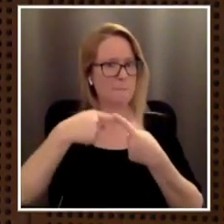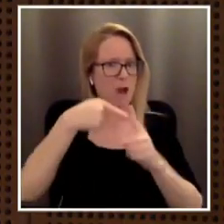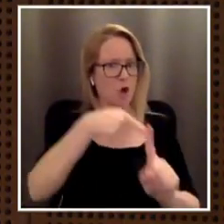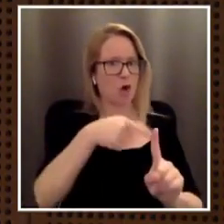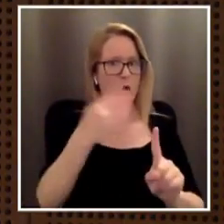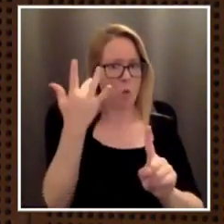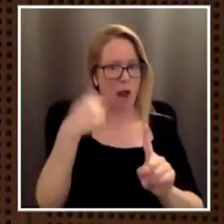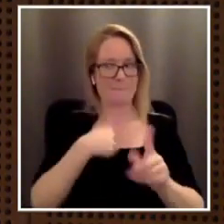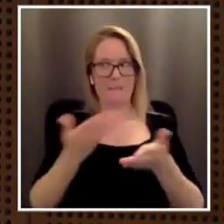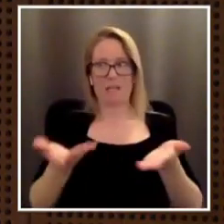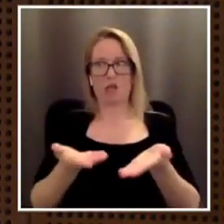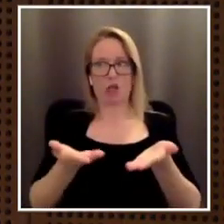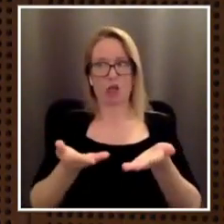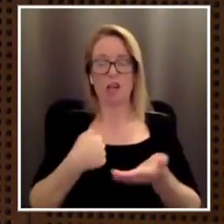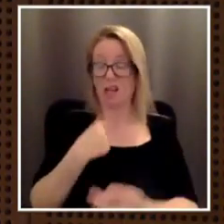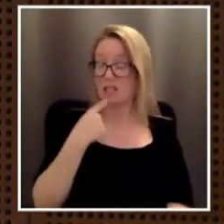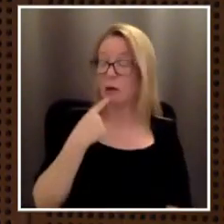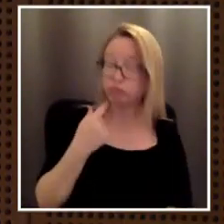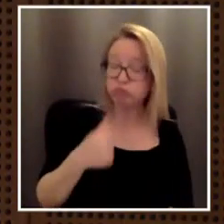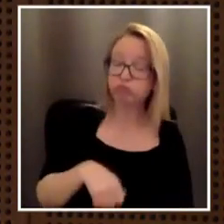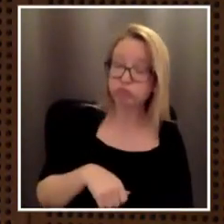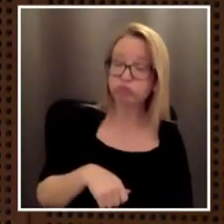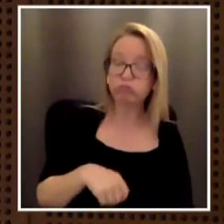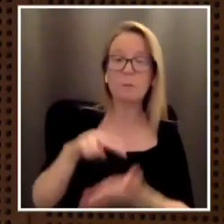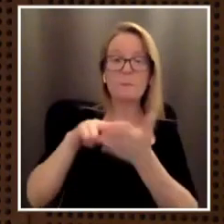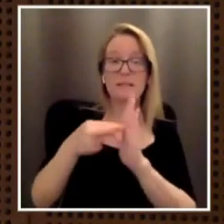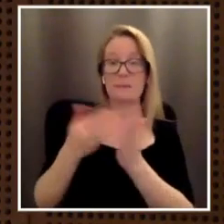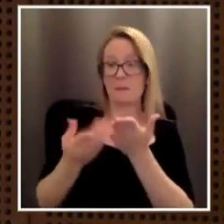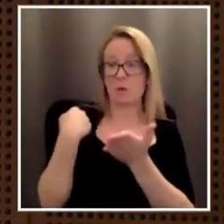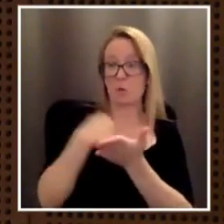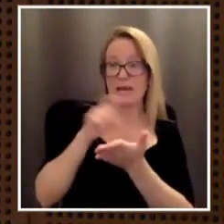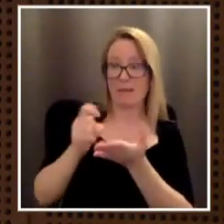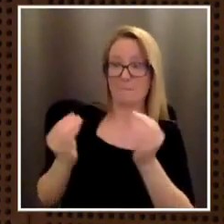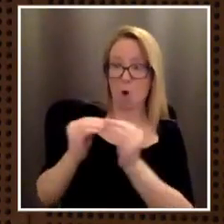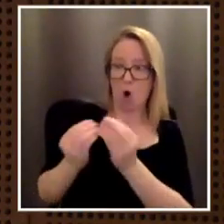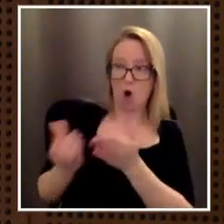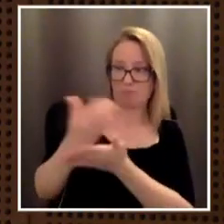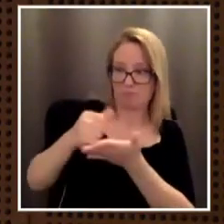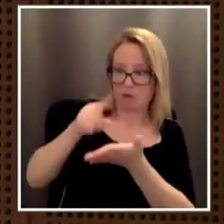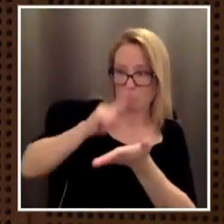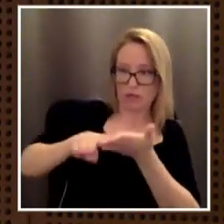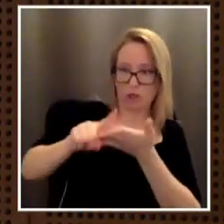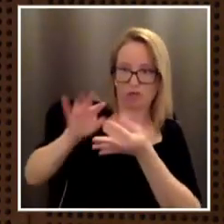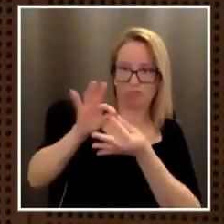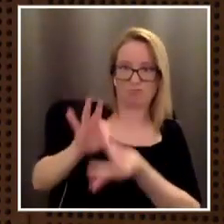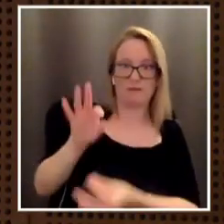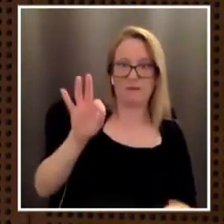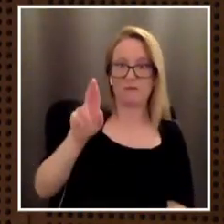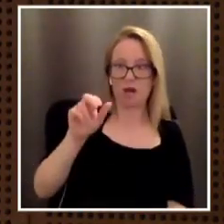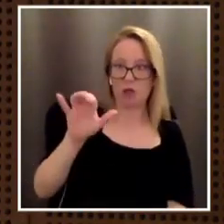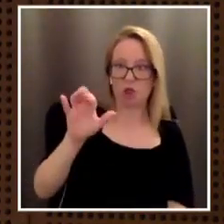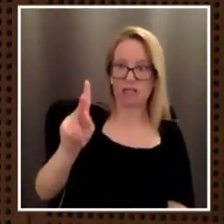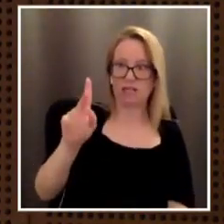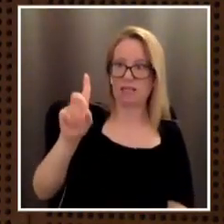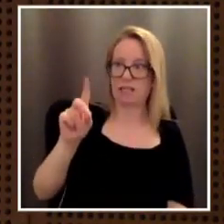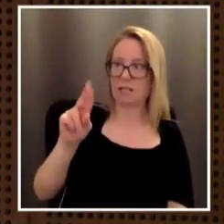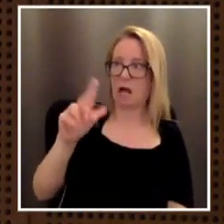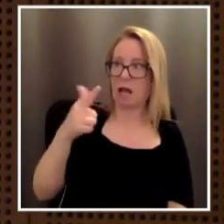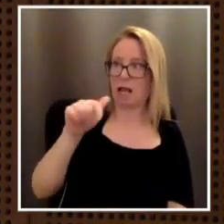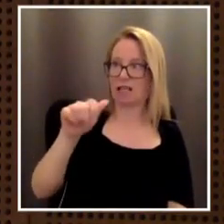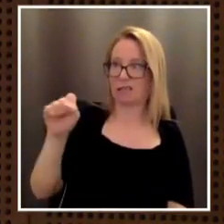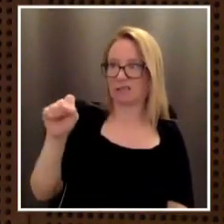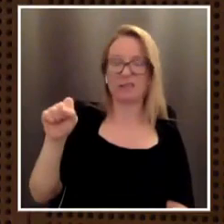here. And I said, great, so maybe we should get some more Frederick Douglass research. And in the end, it became a